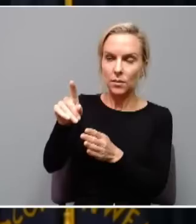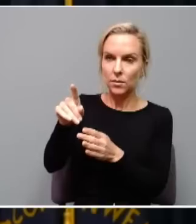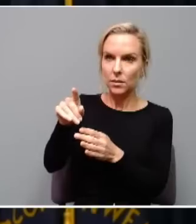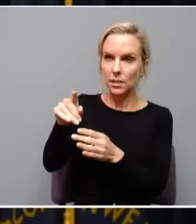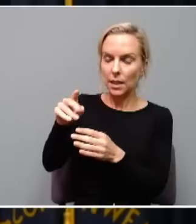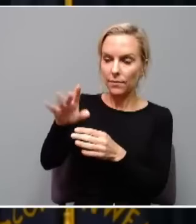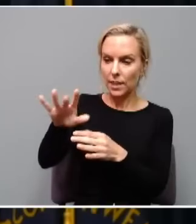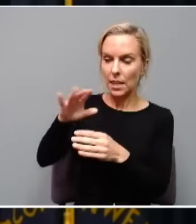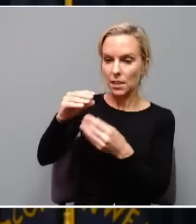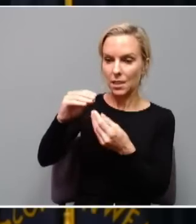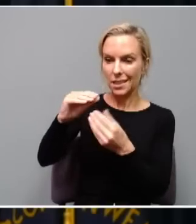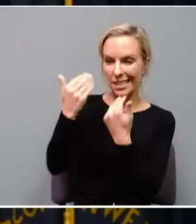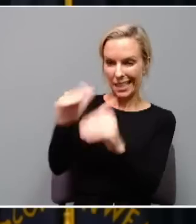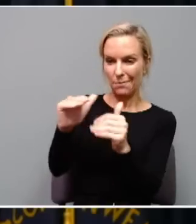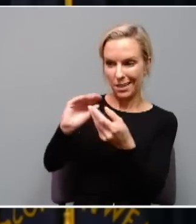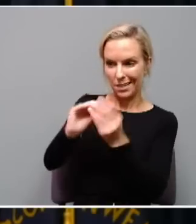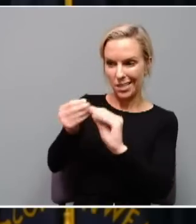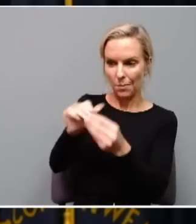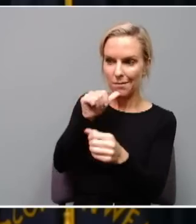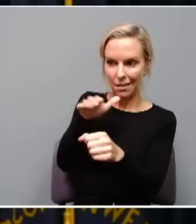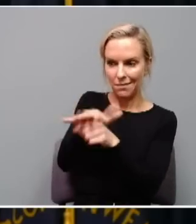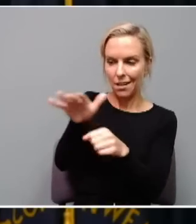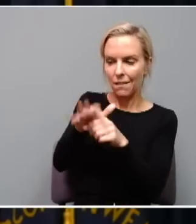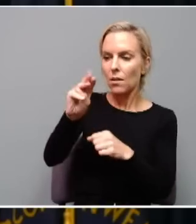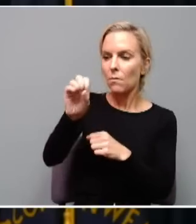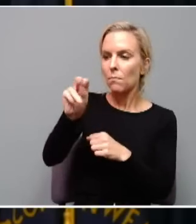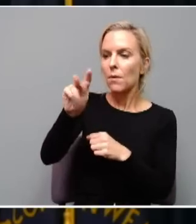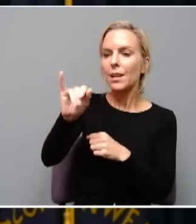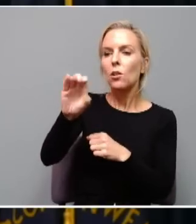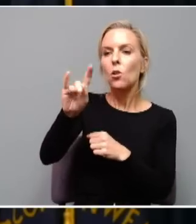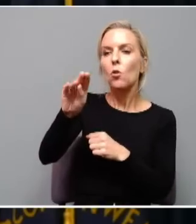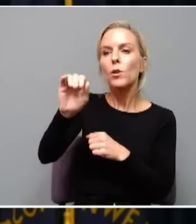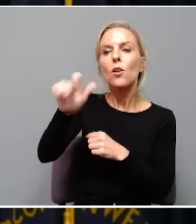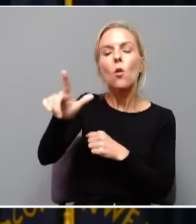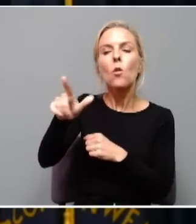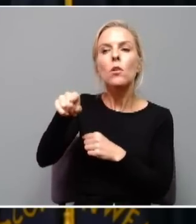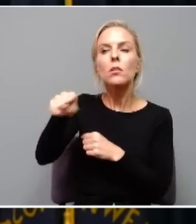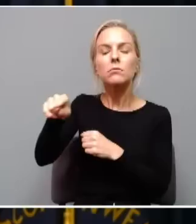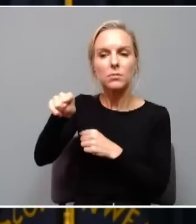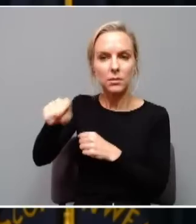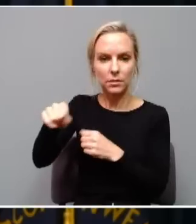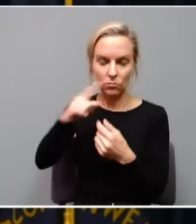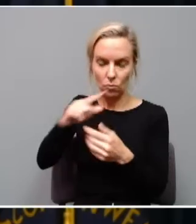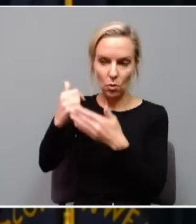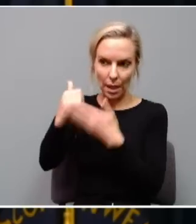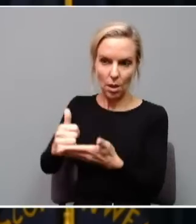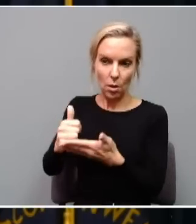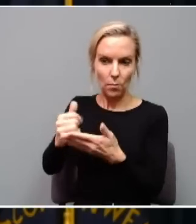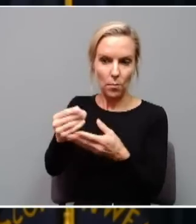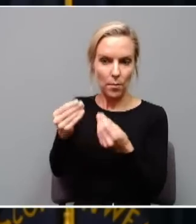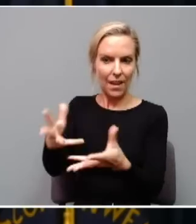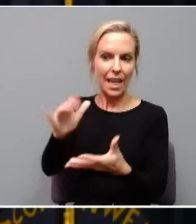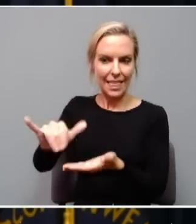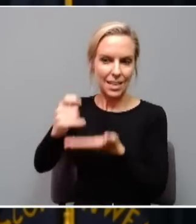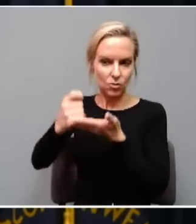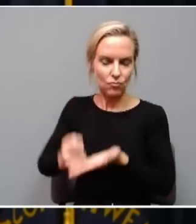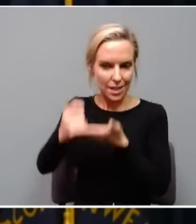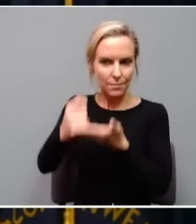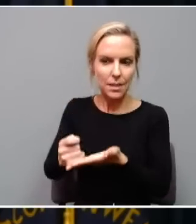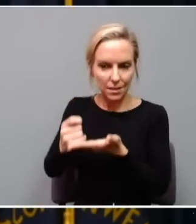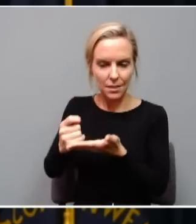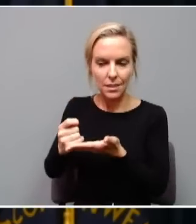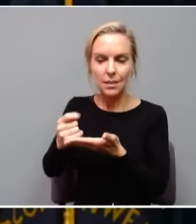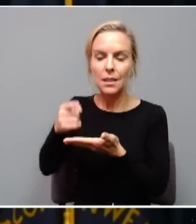stop it, of having their health department with a couple other folks to provide those treatments, and that frees up a few in